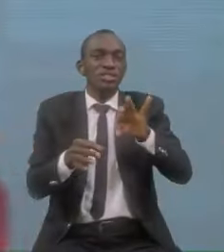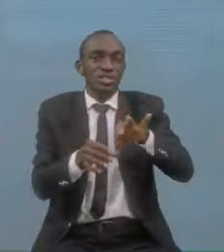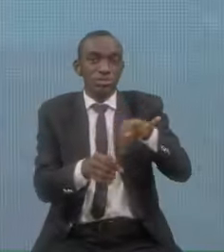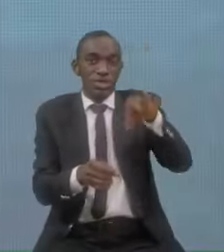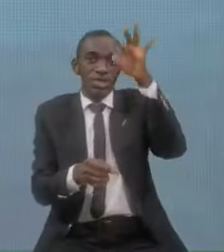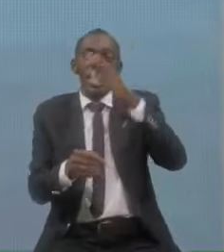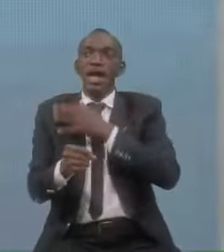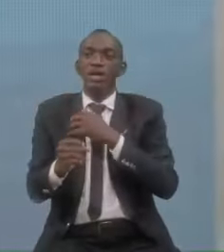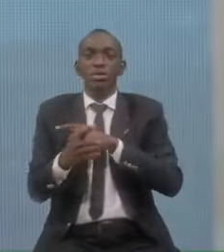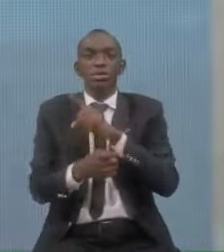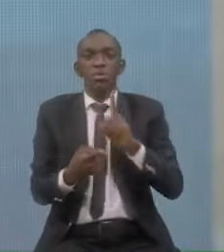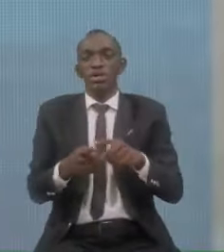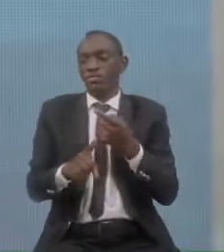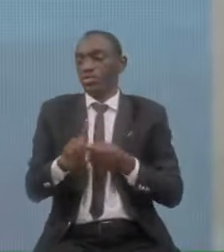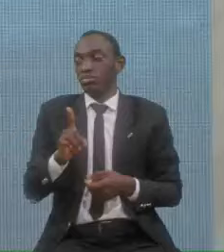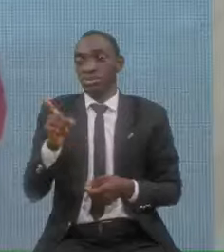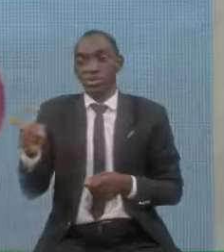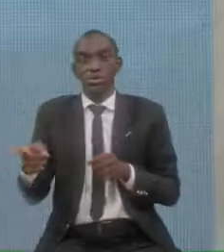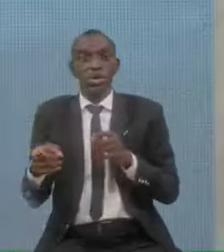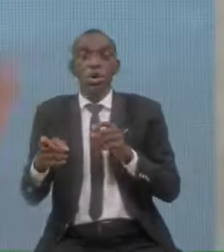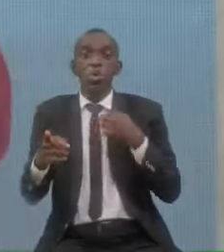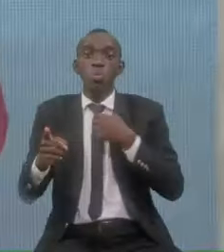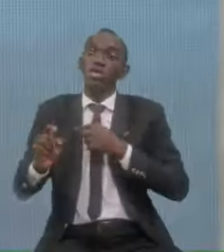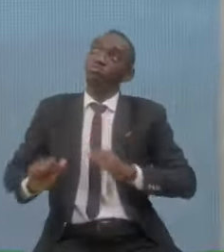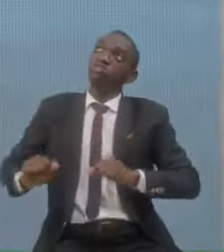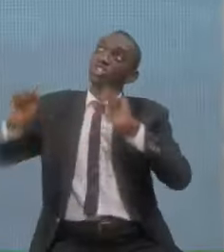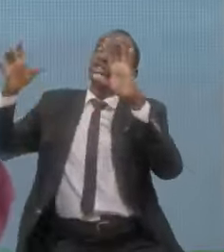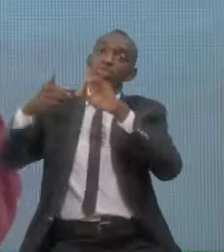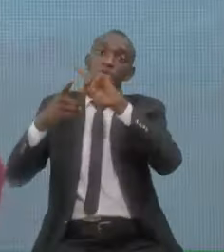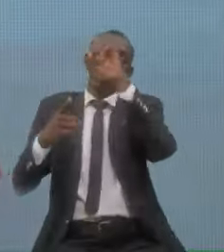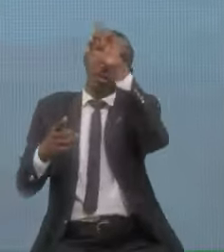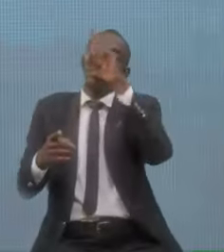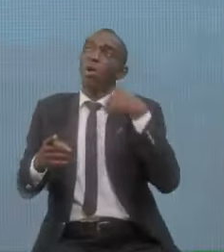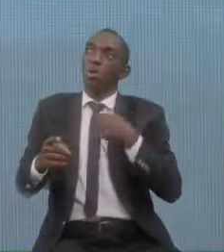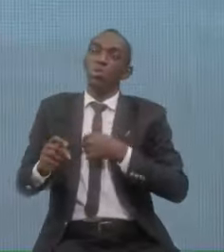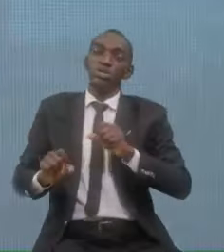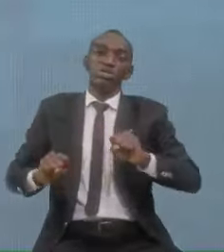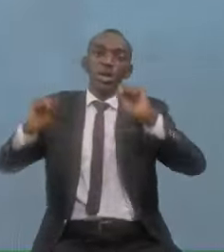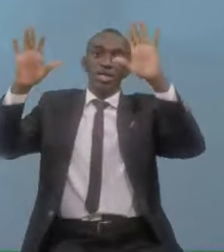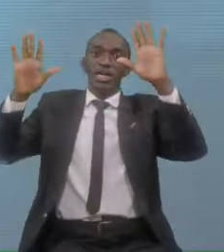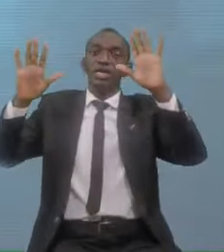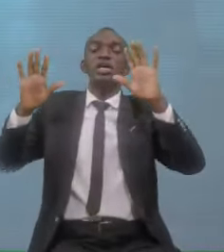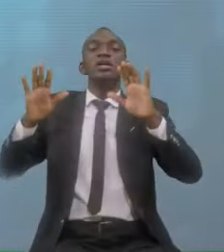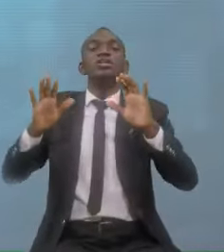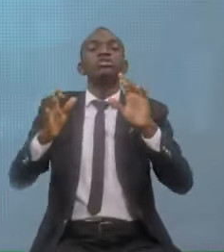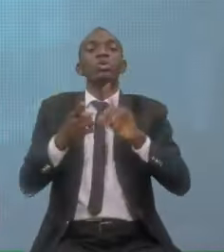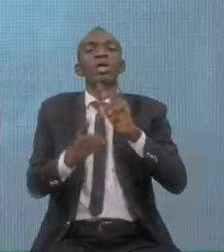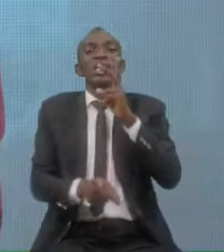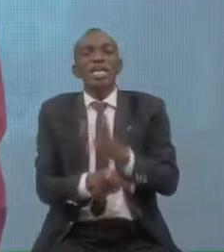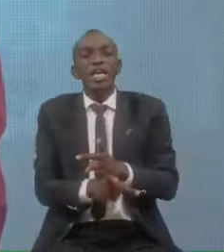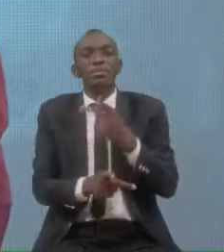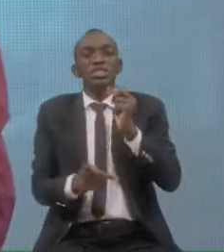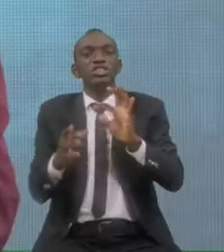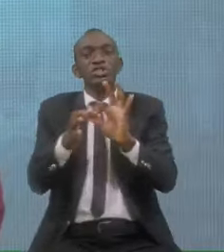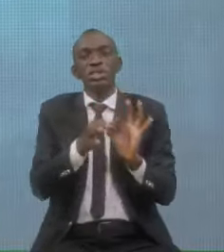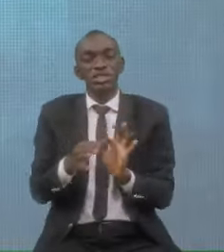Him, when we surrender to Him, to keep the unity of the Spirit and the bond of